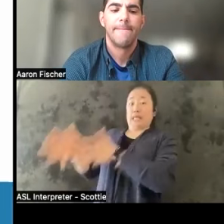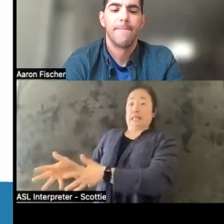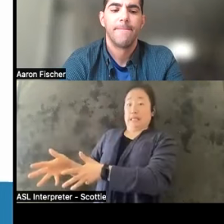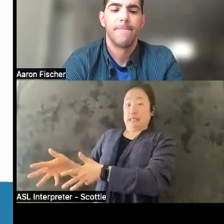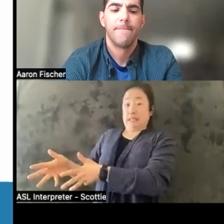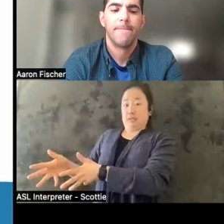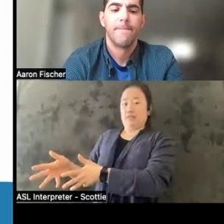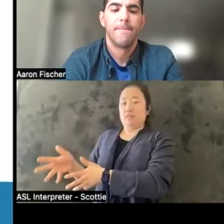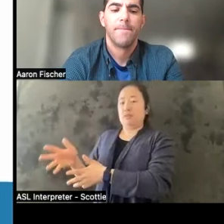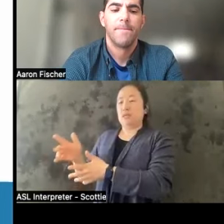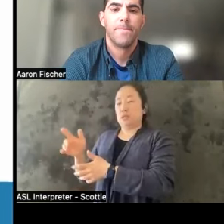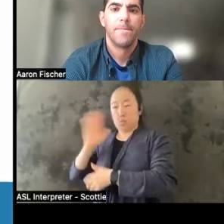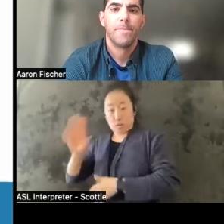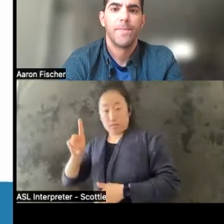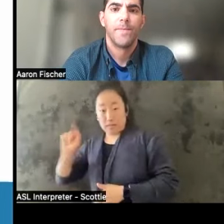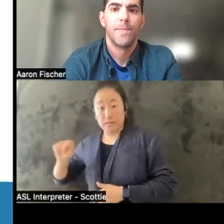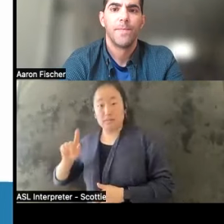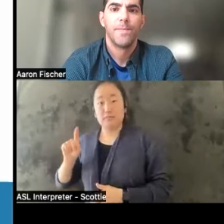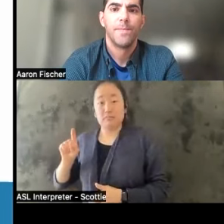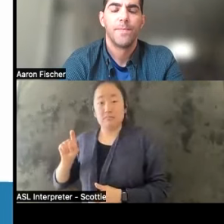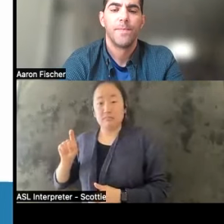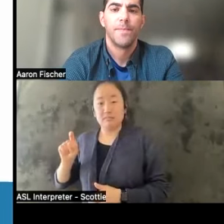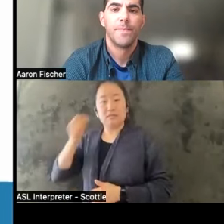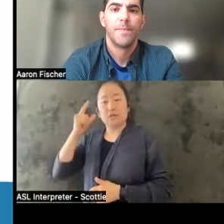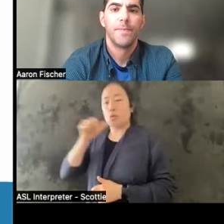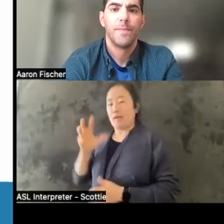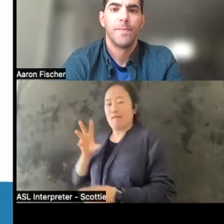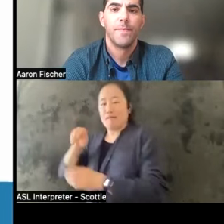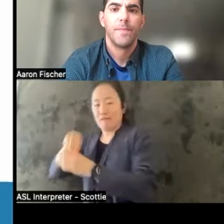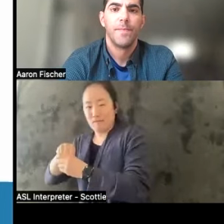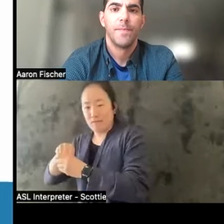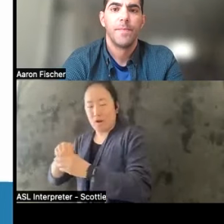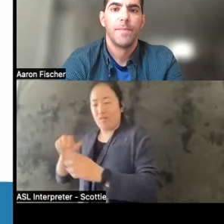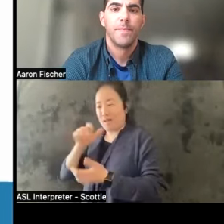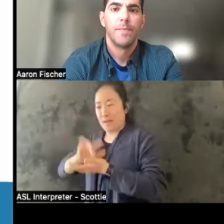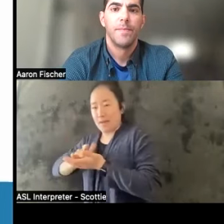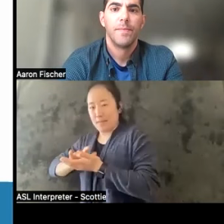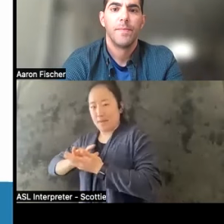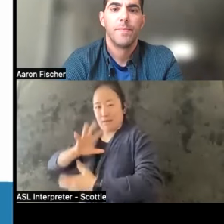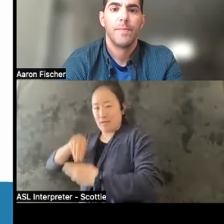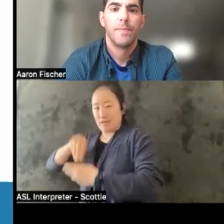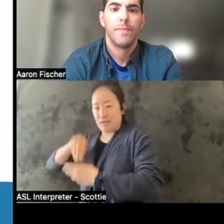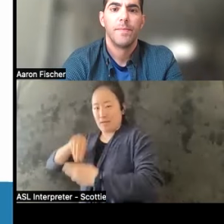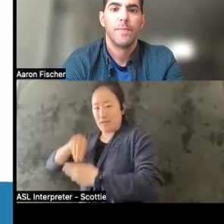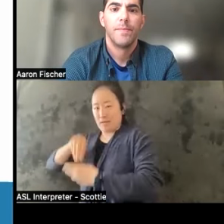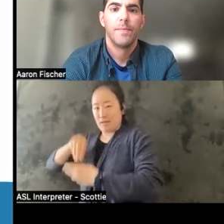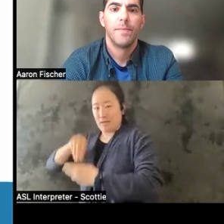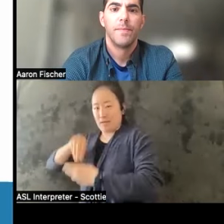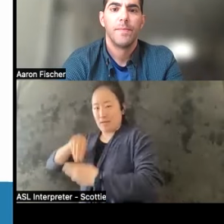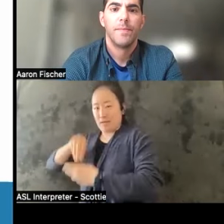very important that we focus on the bodily system or the function that the condition impacts and